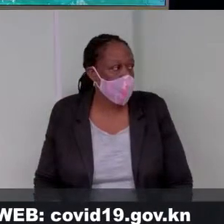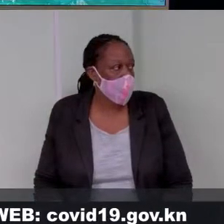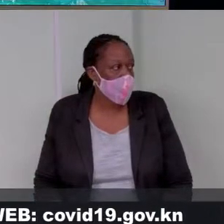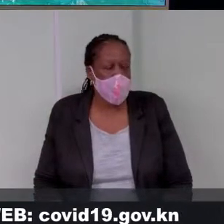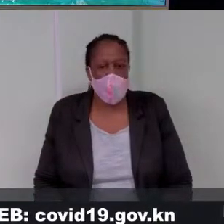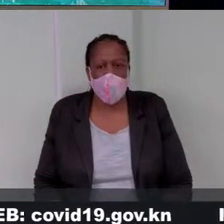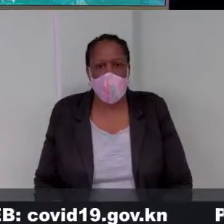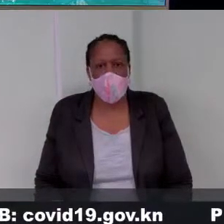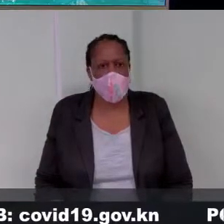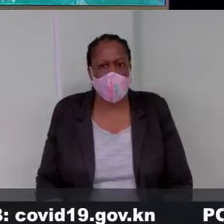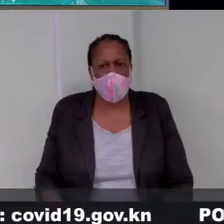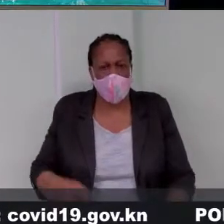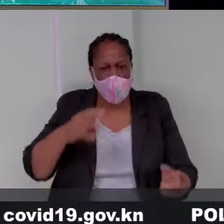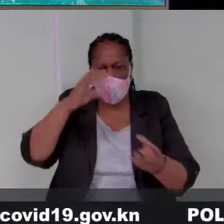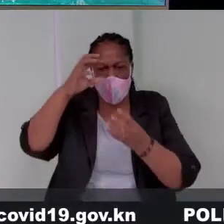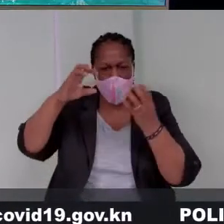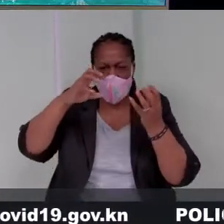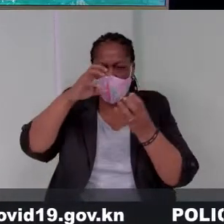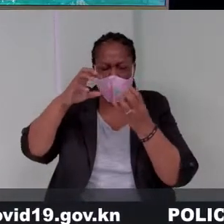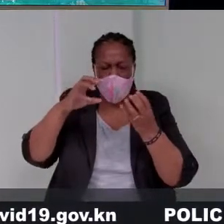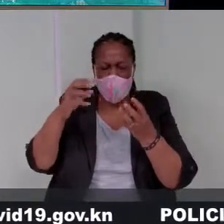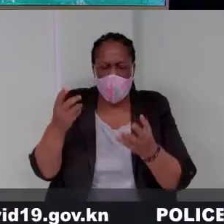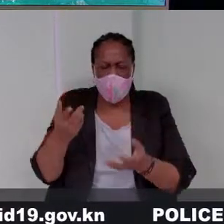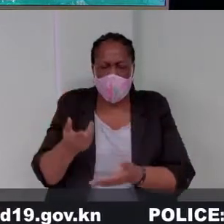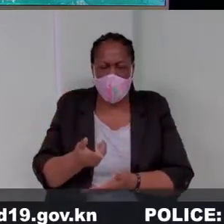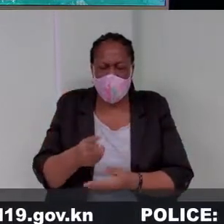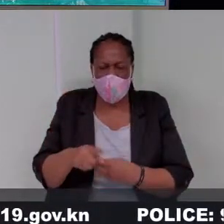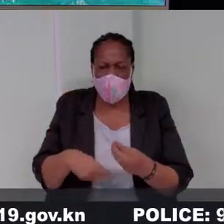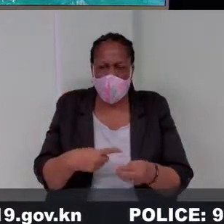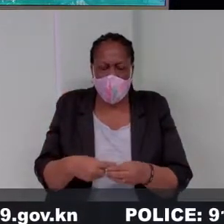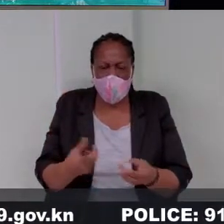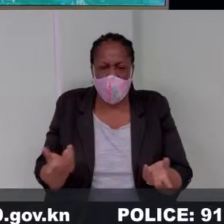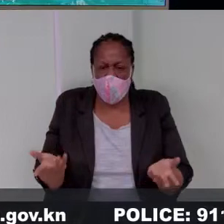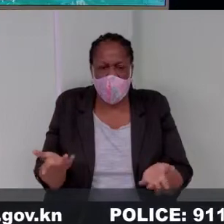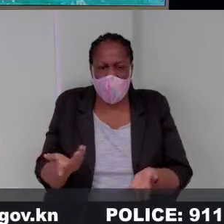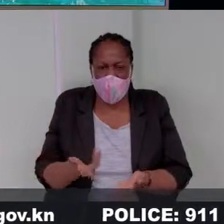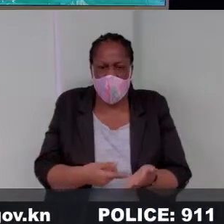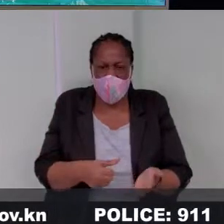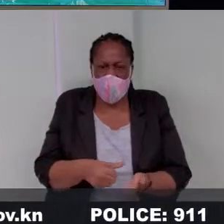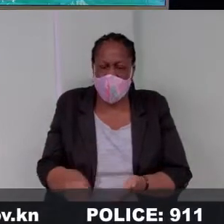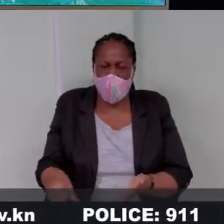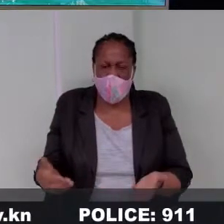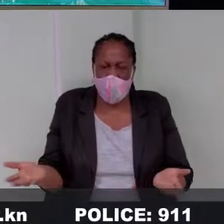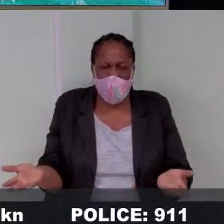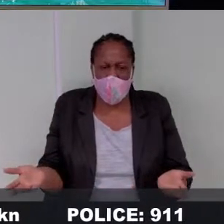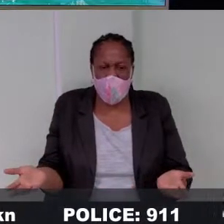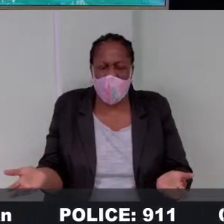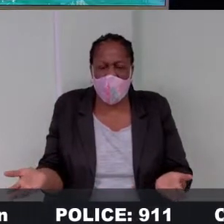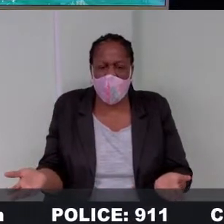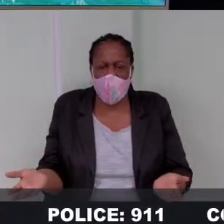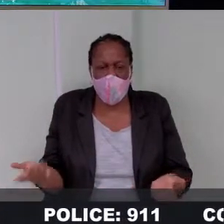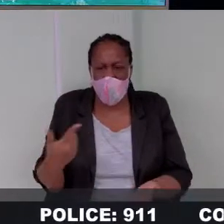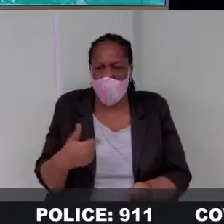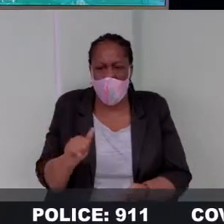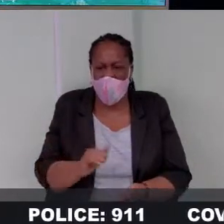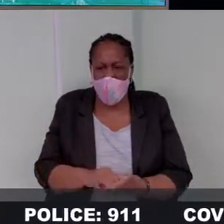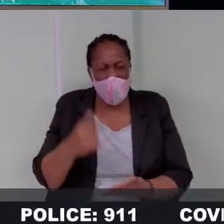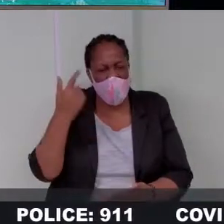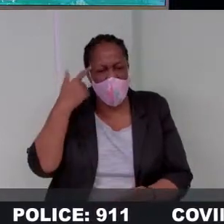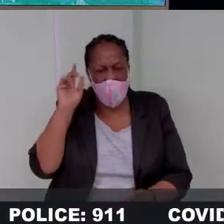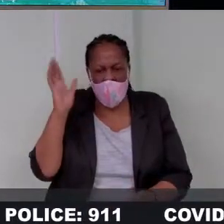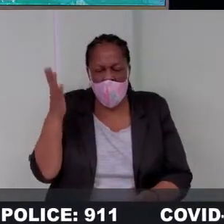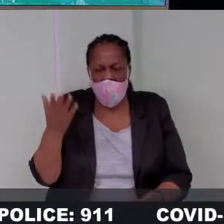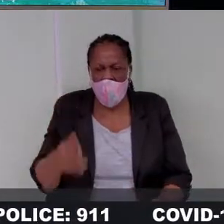payment. Dr. Wilkinson, can you explain in simple layman terms,